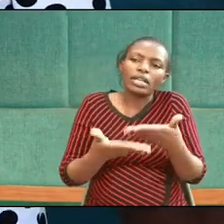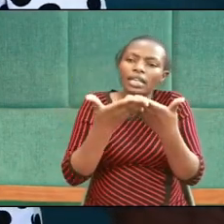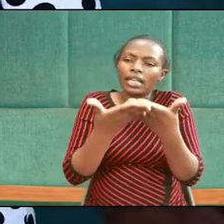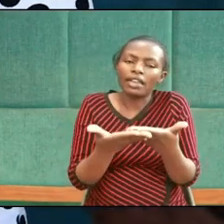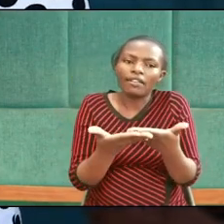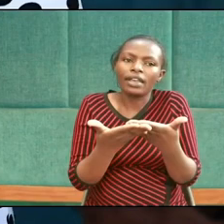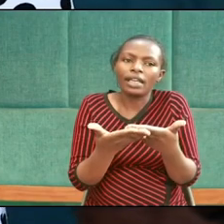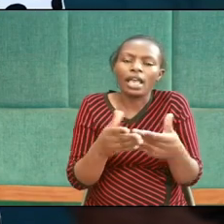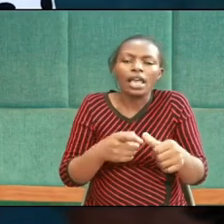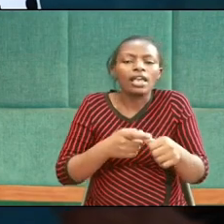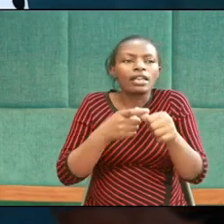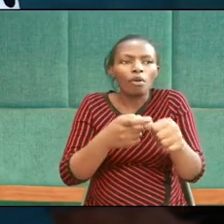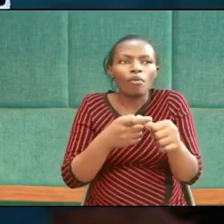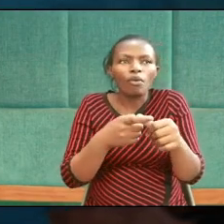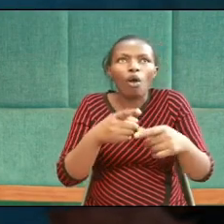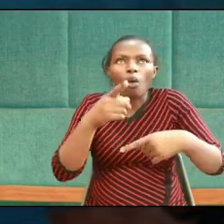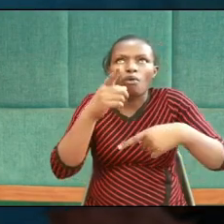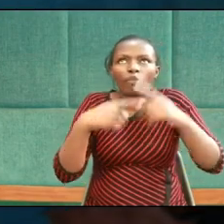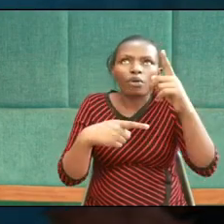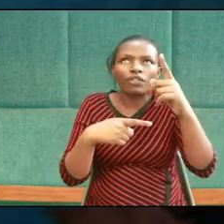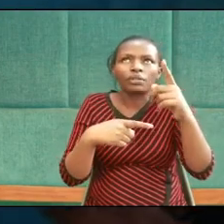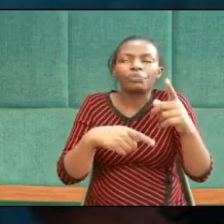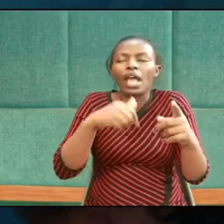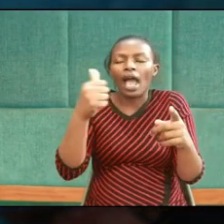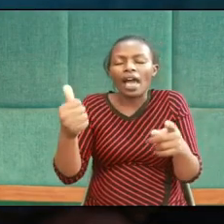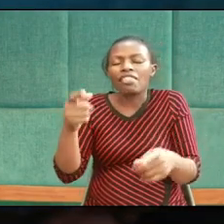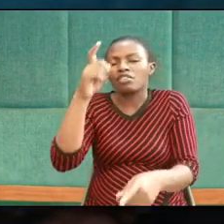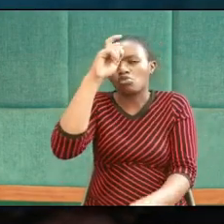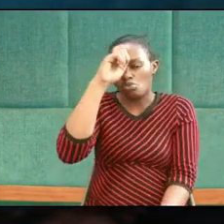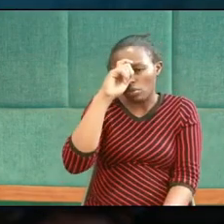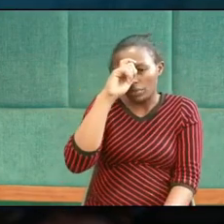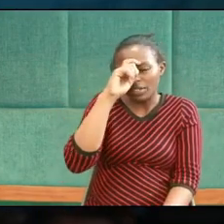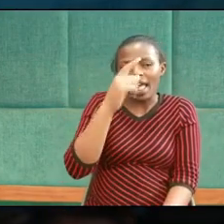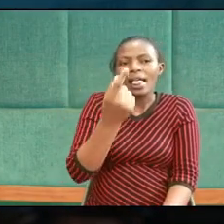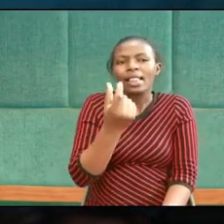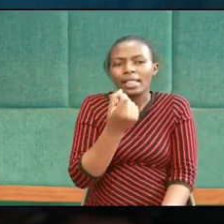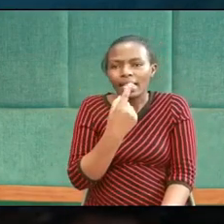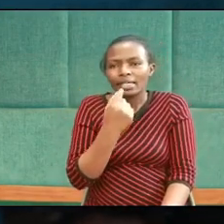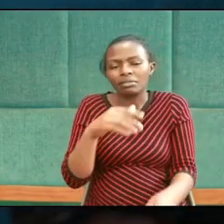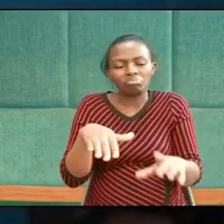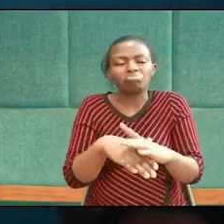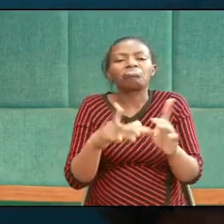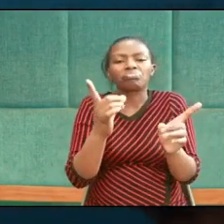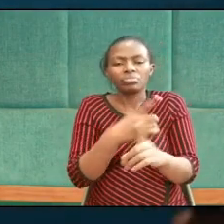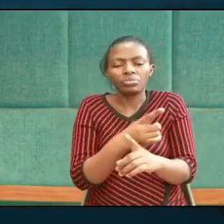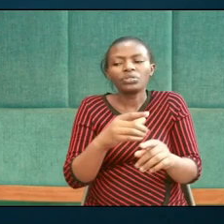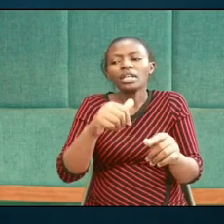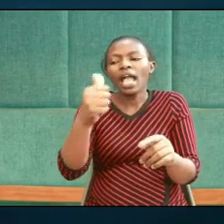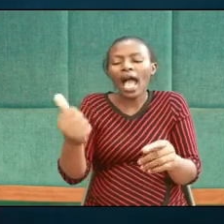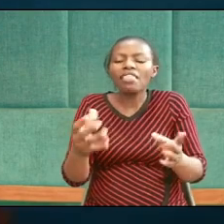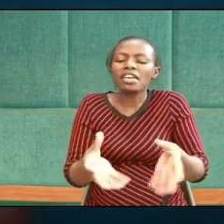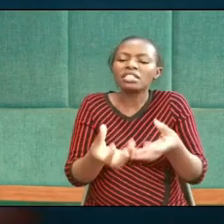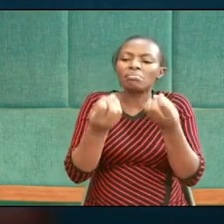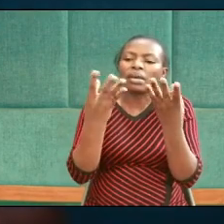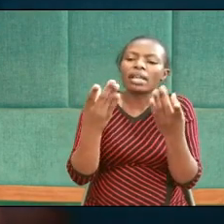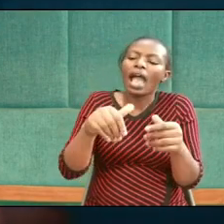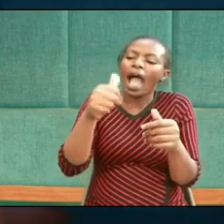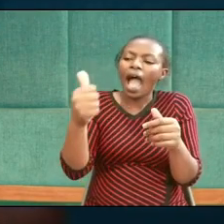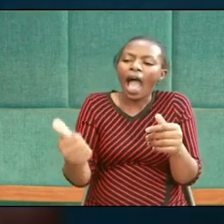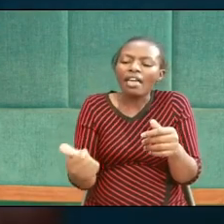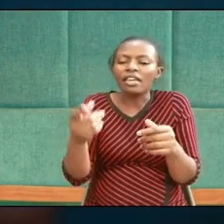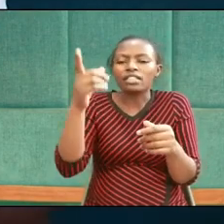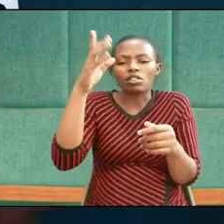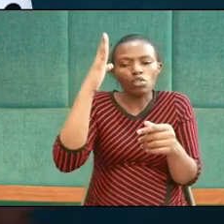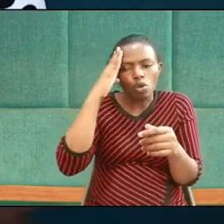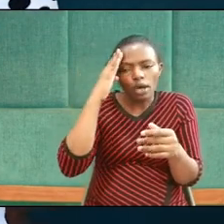For others, he'll give the gift of wisdom. For others, tongues, some miracles, some knowledge, and so